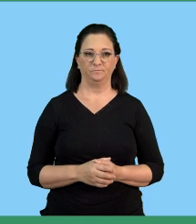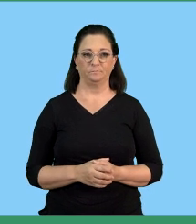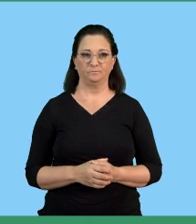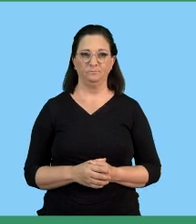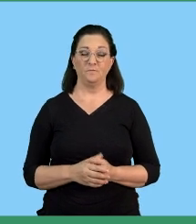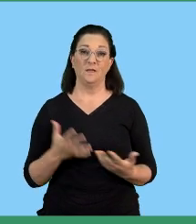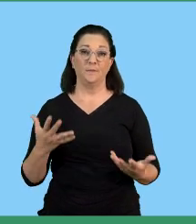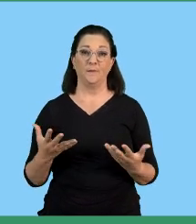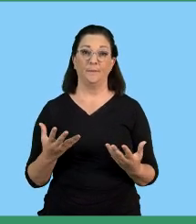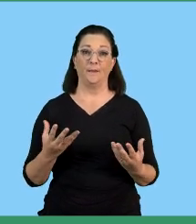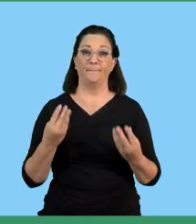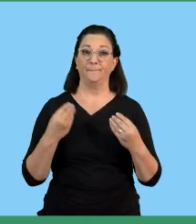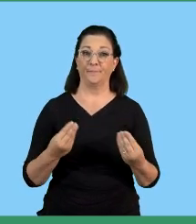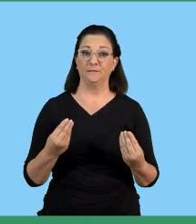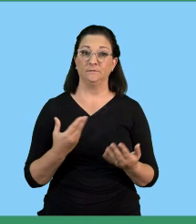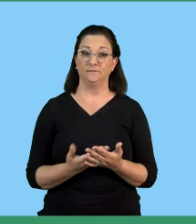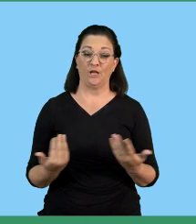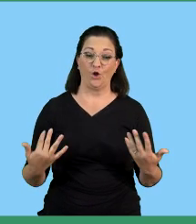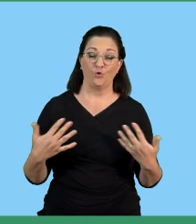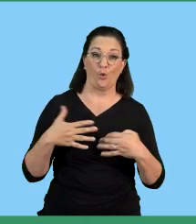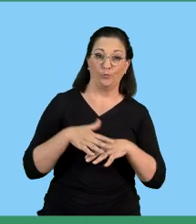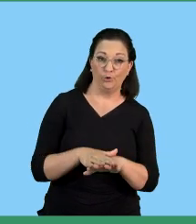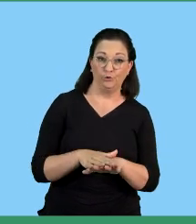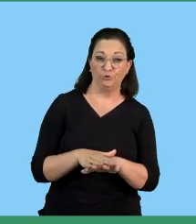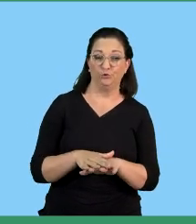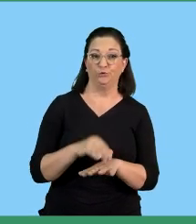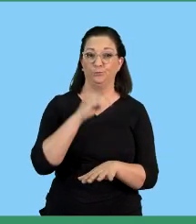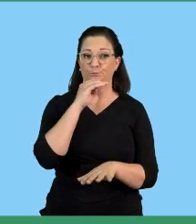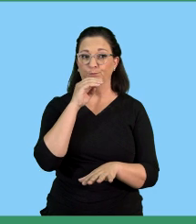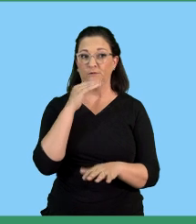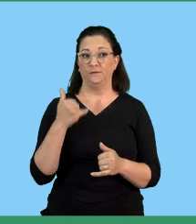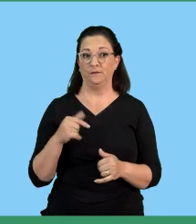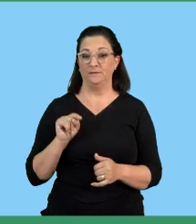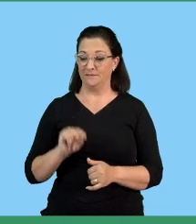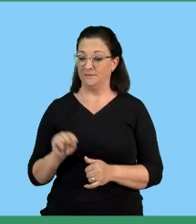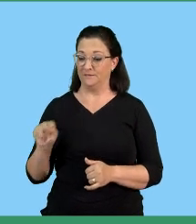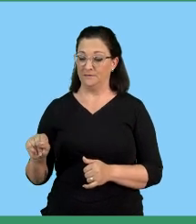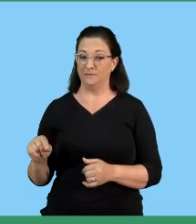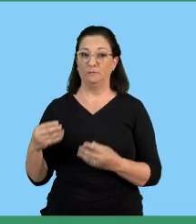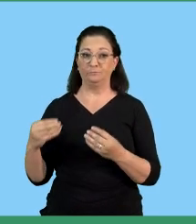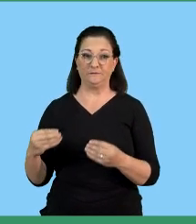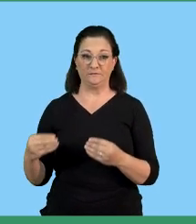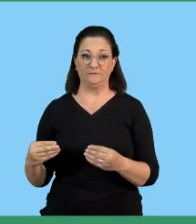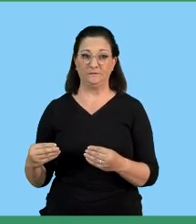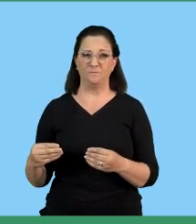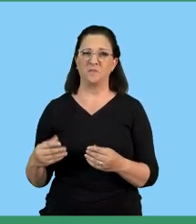business acquires or merges. We are combining merges with a business that is at the same